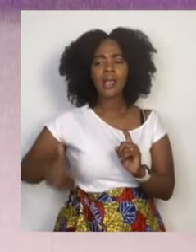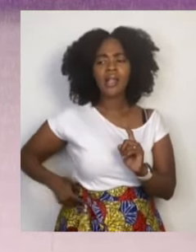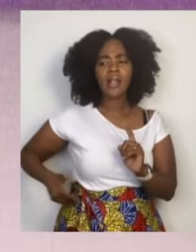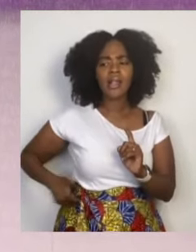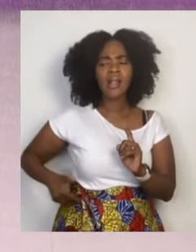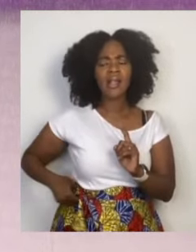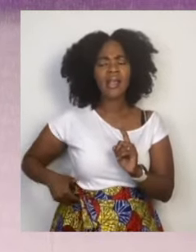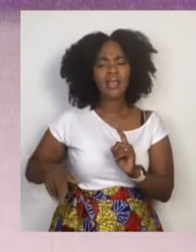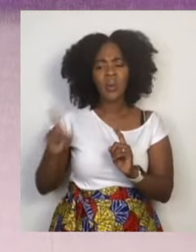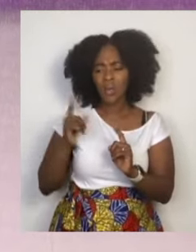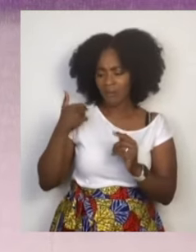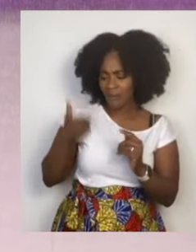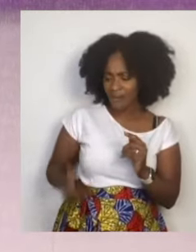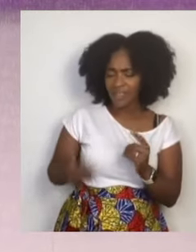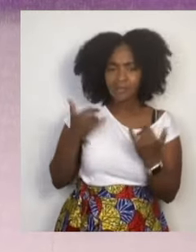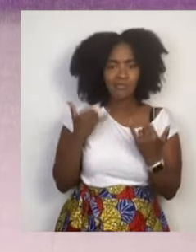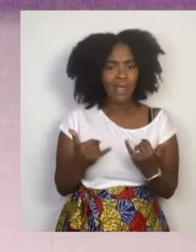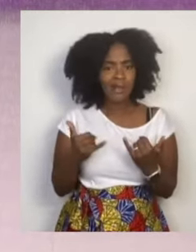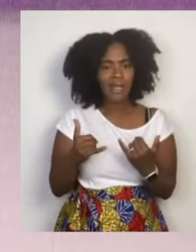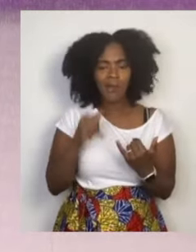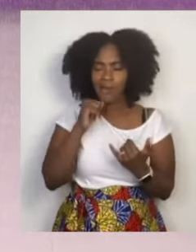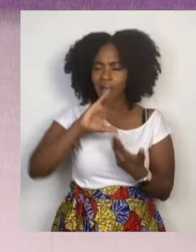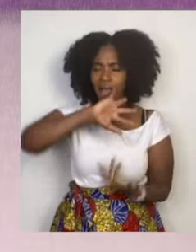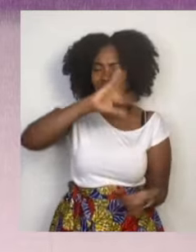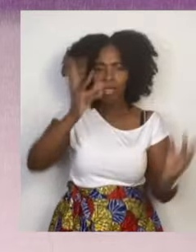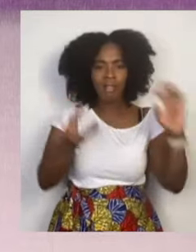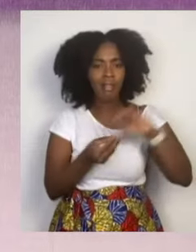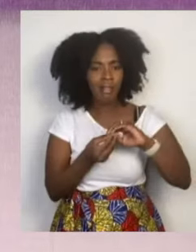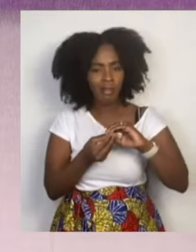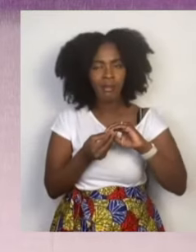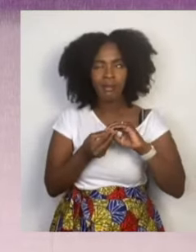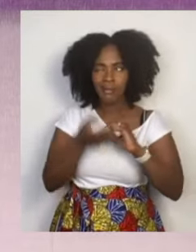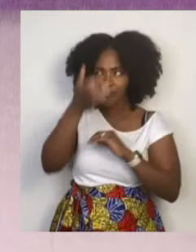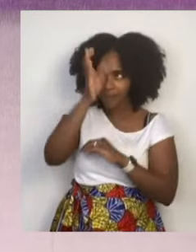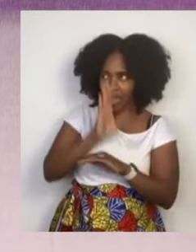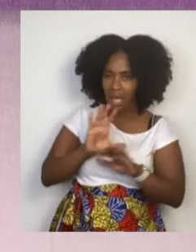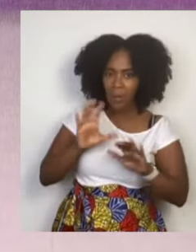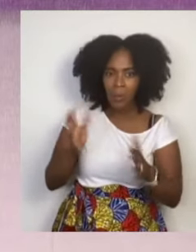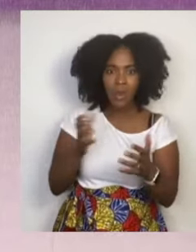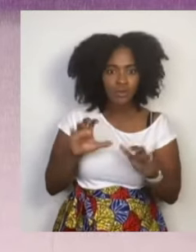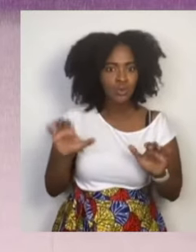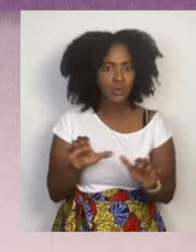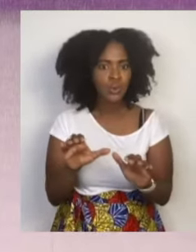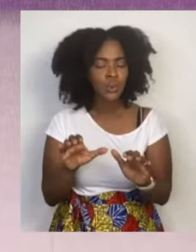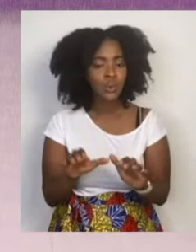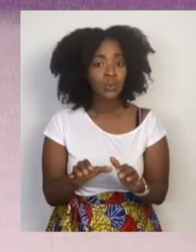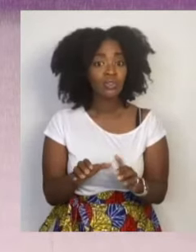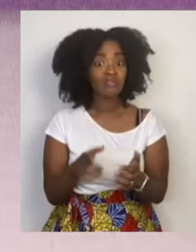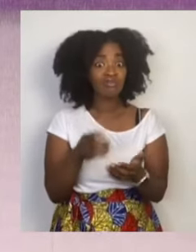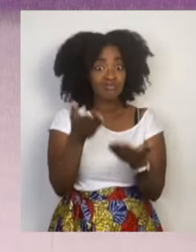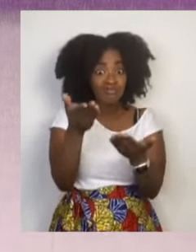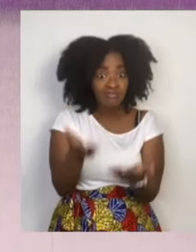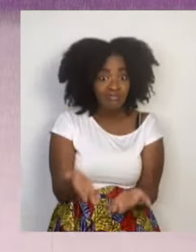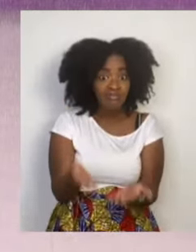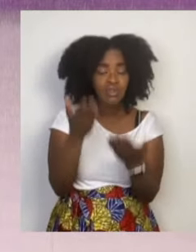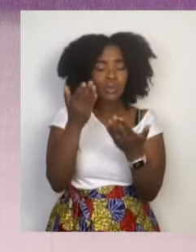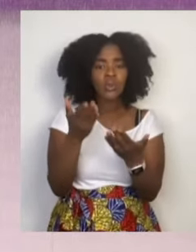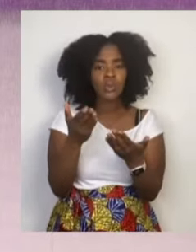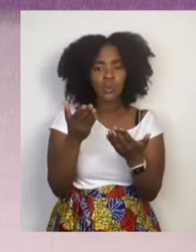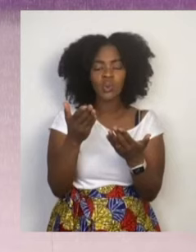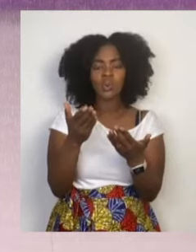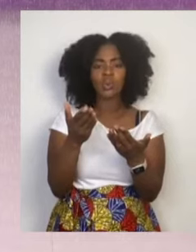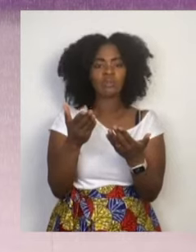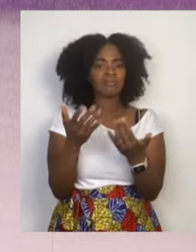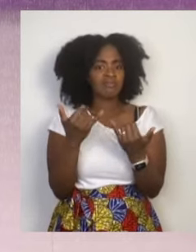totality of everything that God wants to do. You are not the totality and the total fulfillment of who